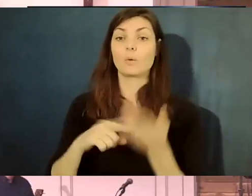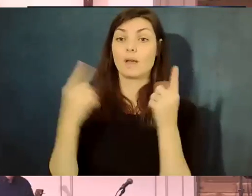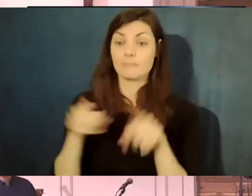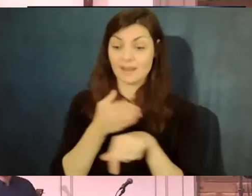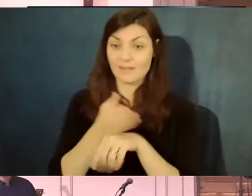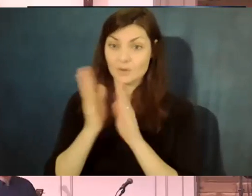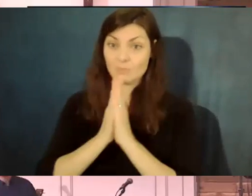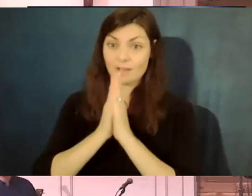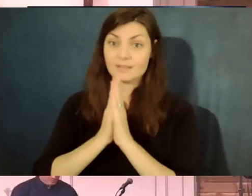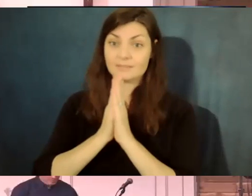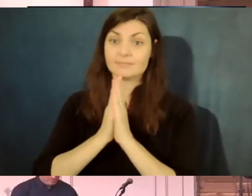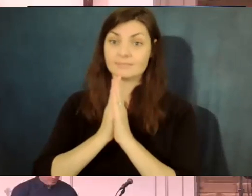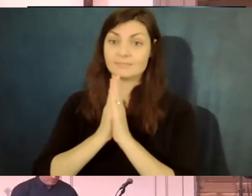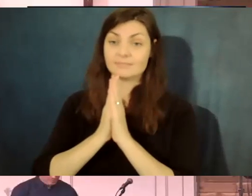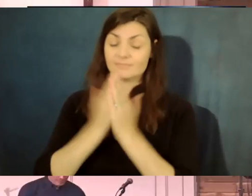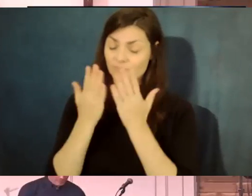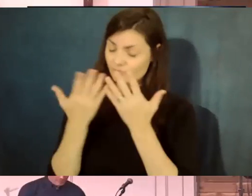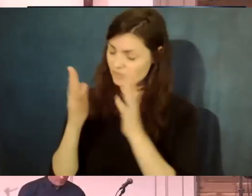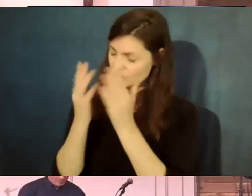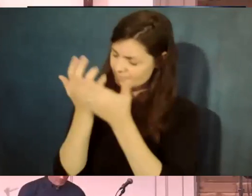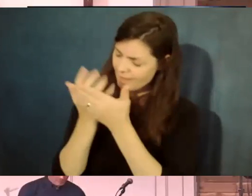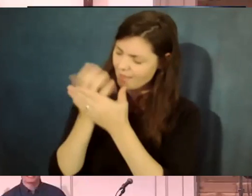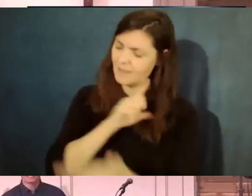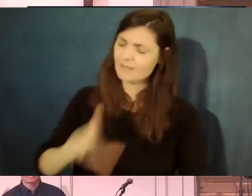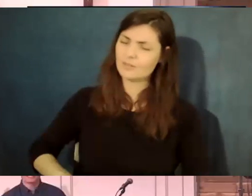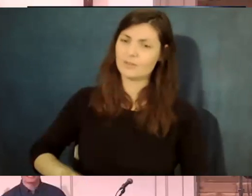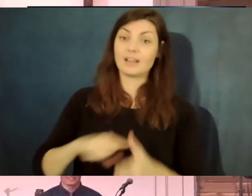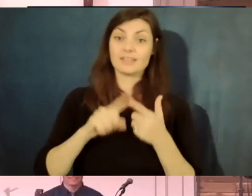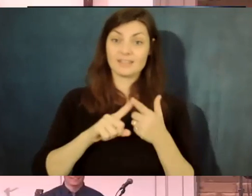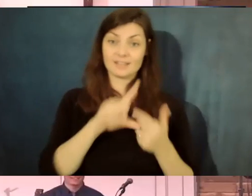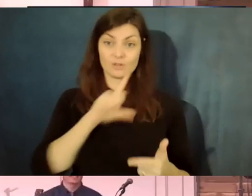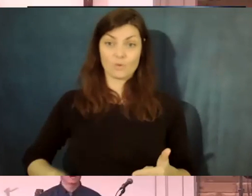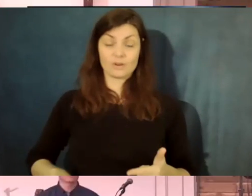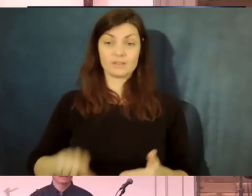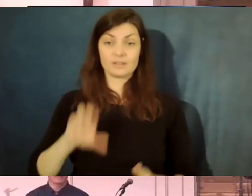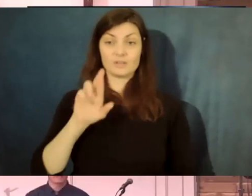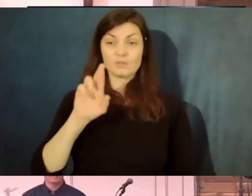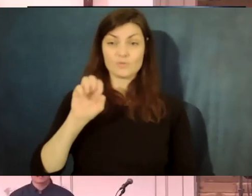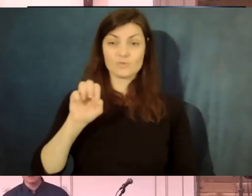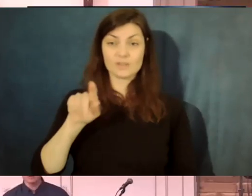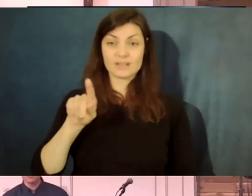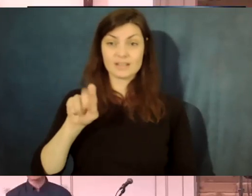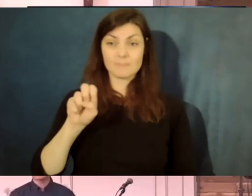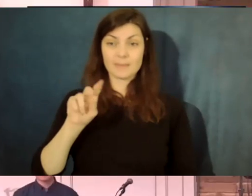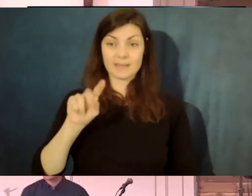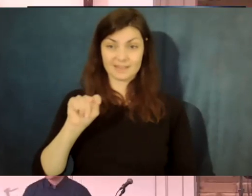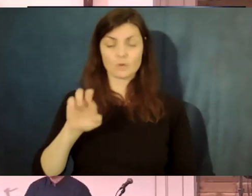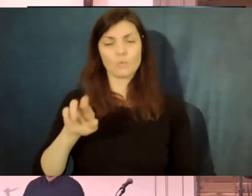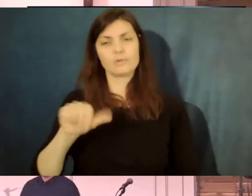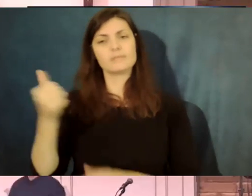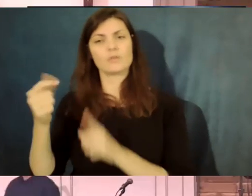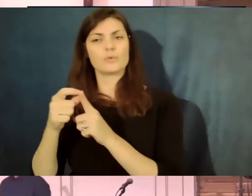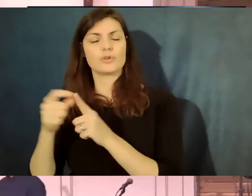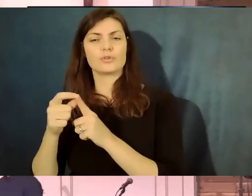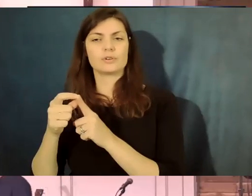He relented. In the King James, it says he repented. It says God repented. In the New American Standard, which I really